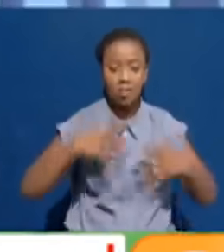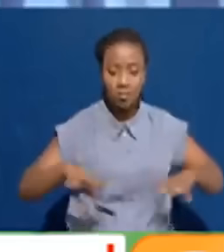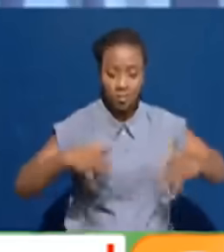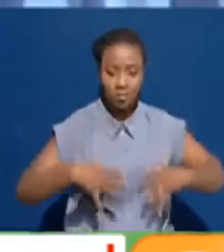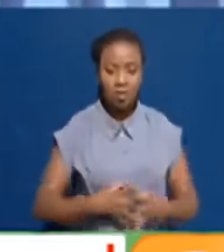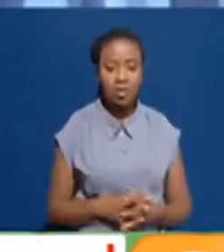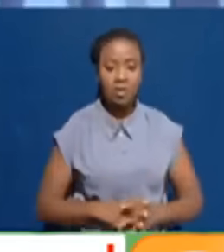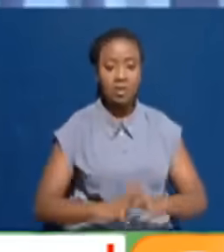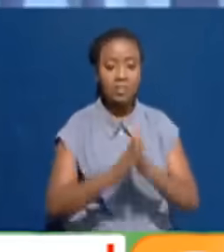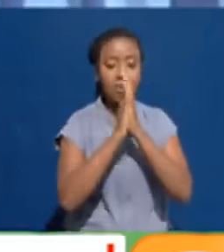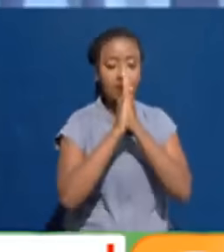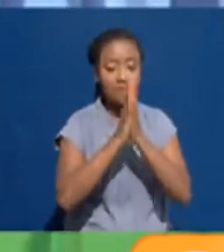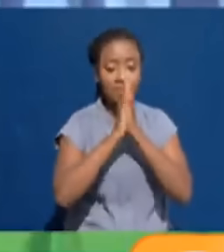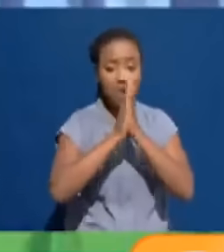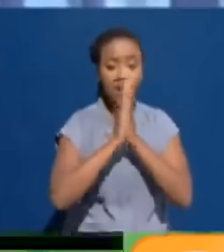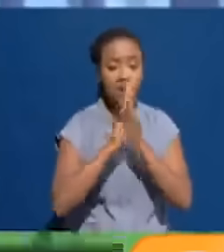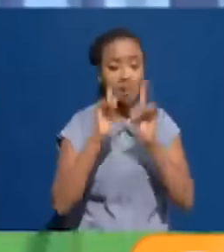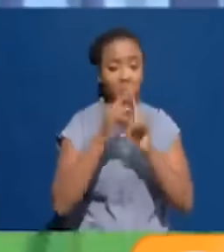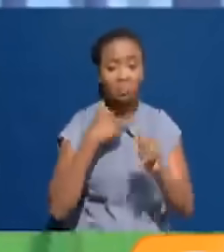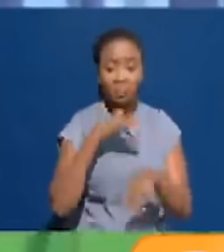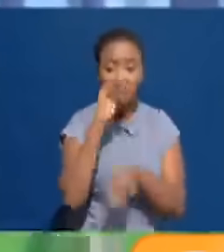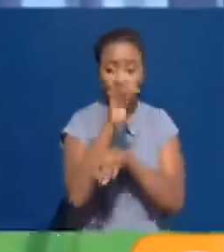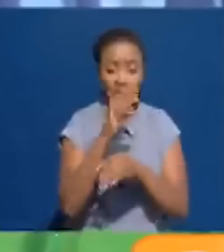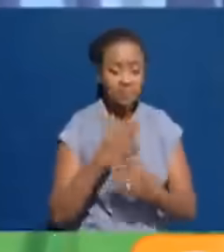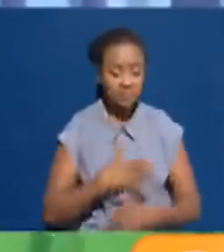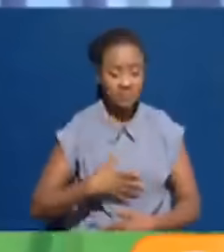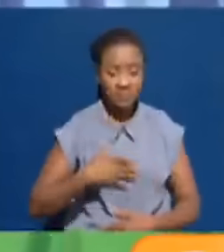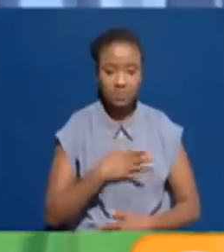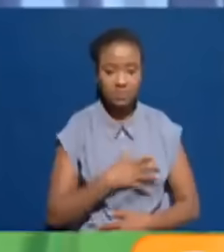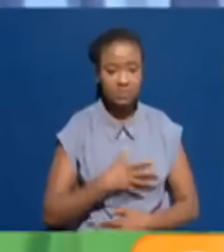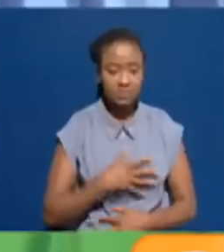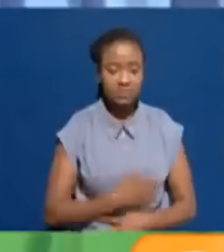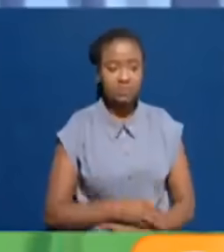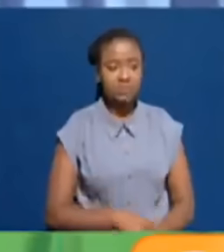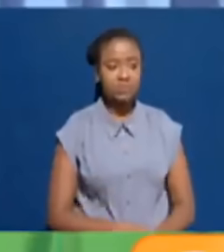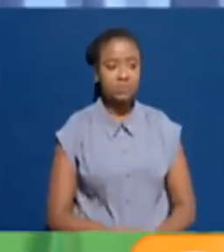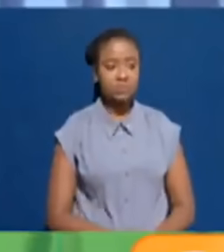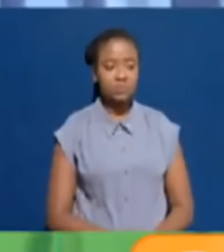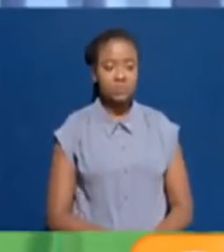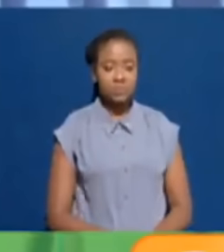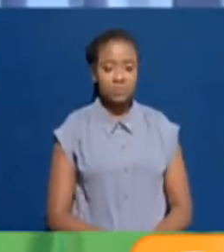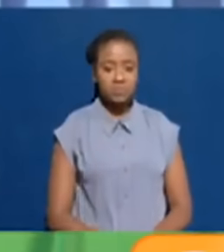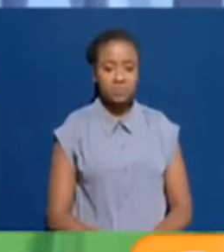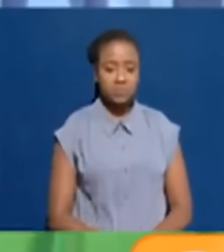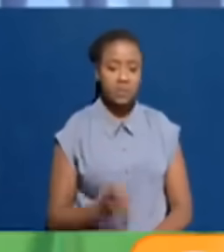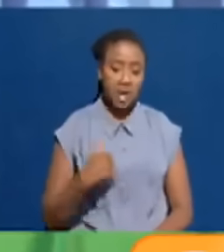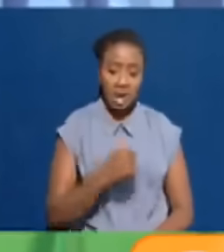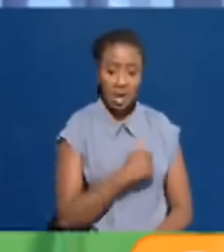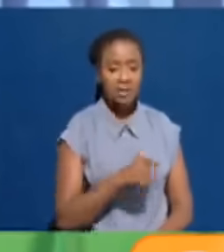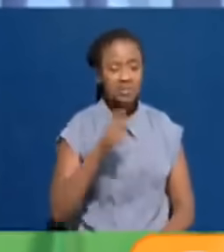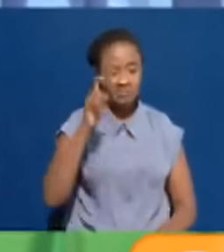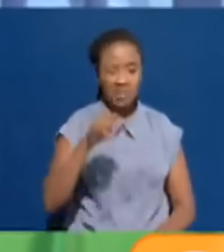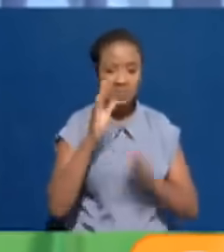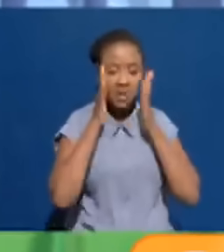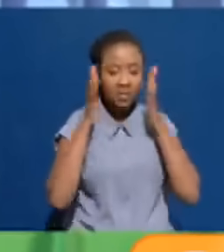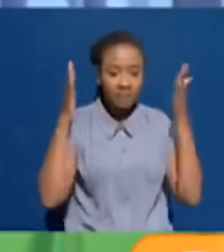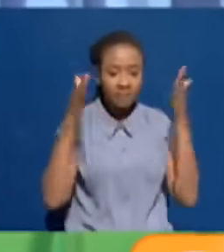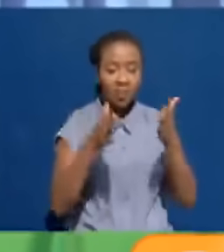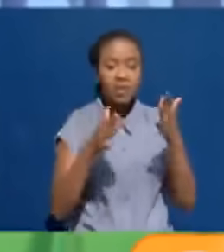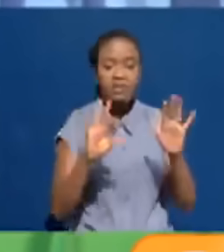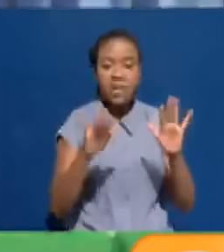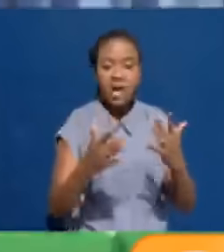what I pray for and what I ask, Your Excellency, even as we meet tomorrow, is that we'll focus on the greater good of